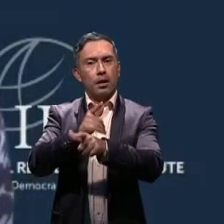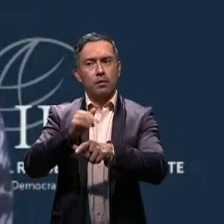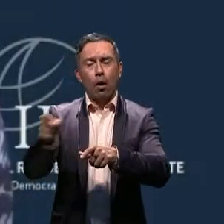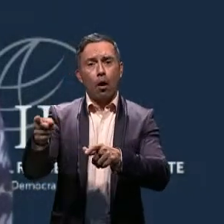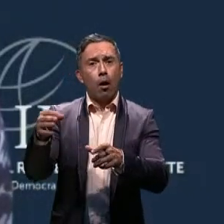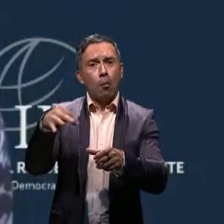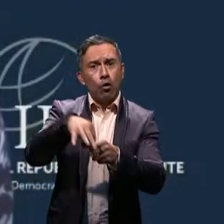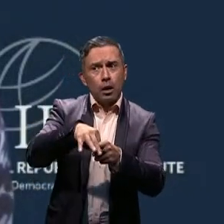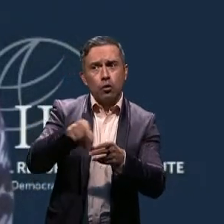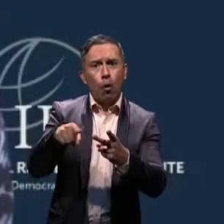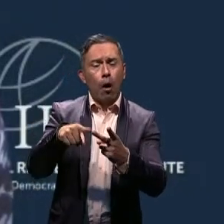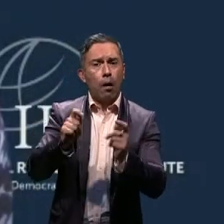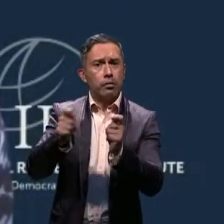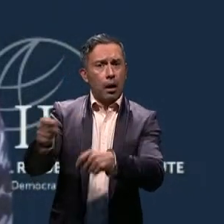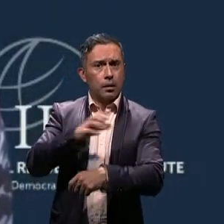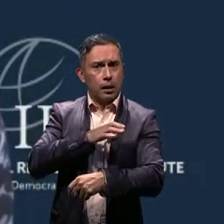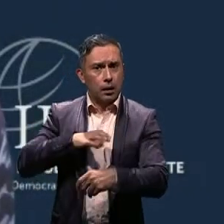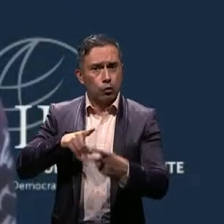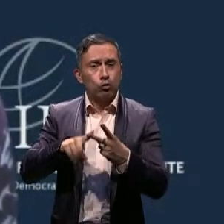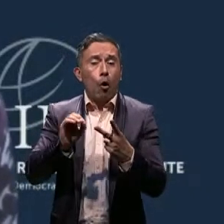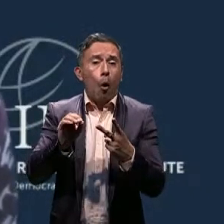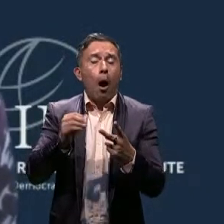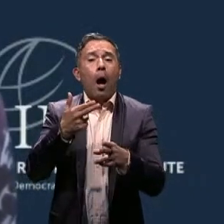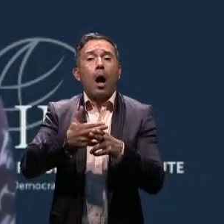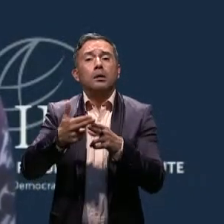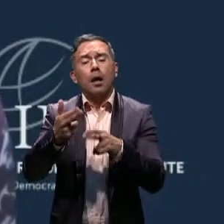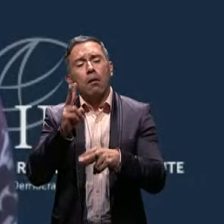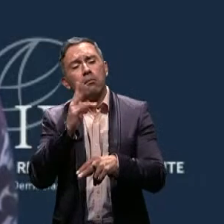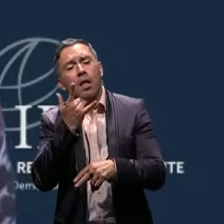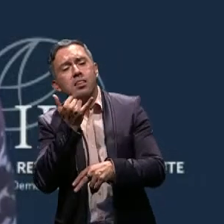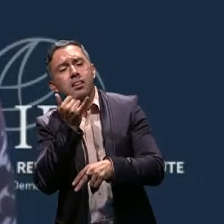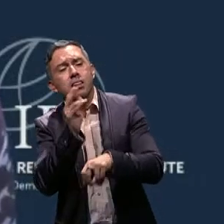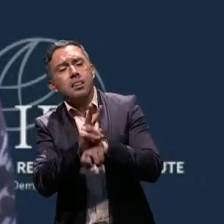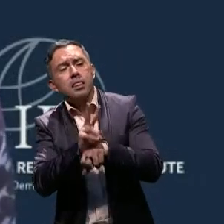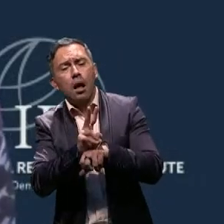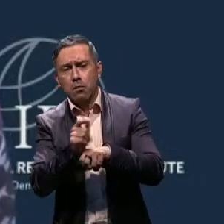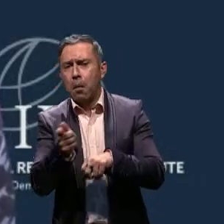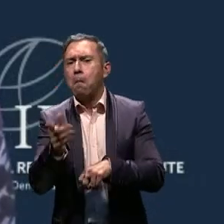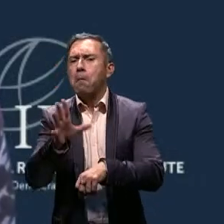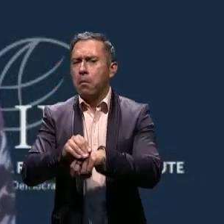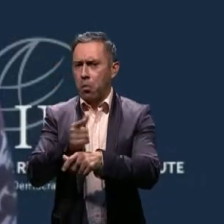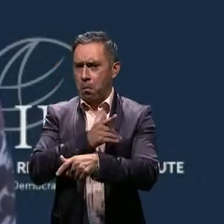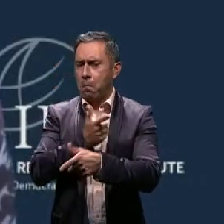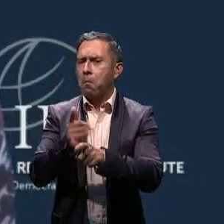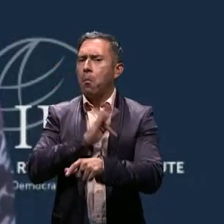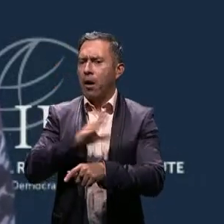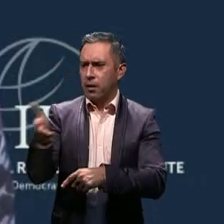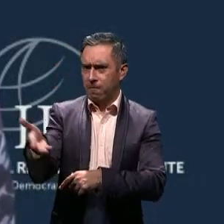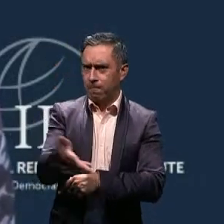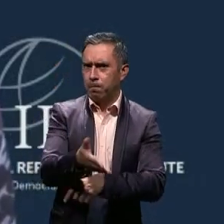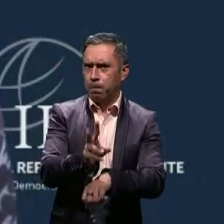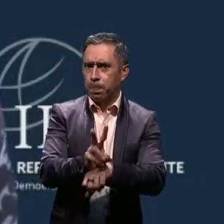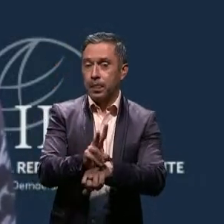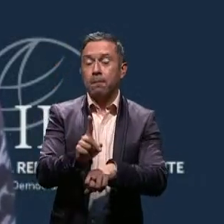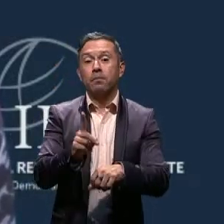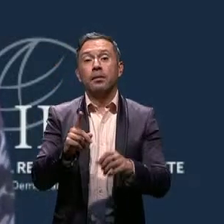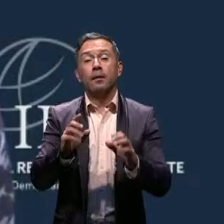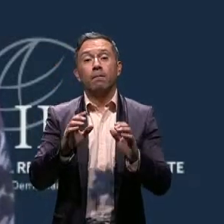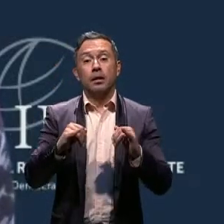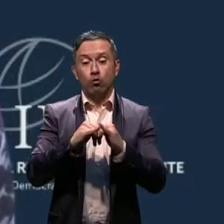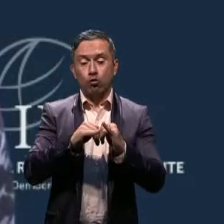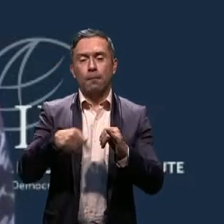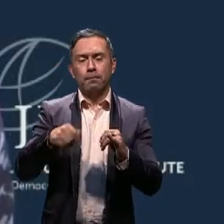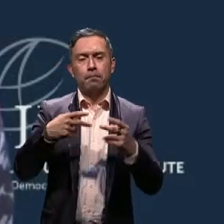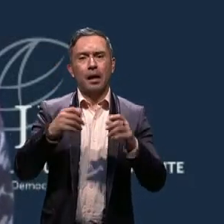as voters, as candidates, and even as observers, electoral observers. We're working